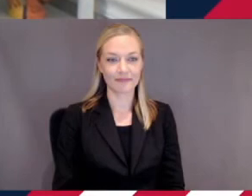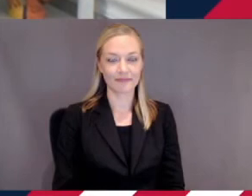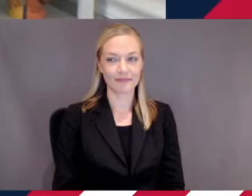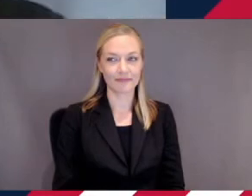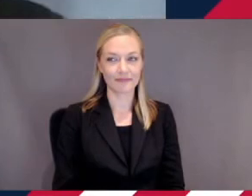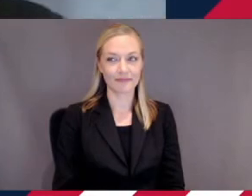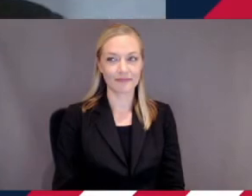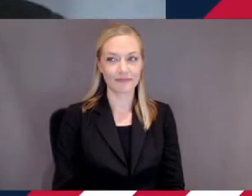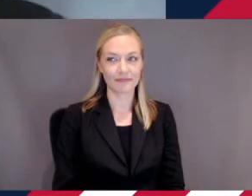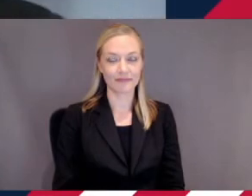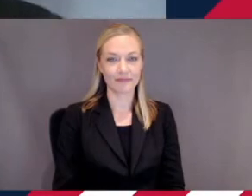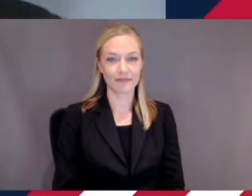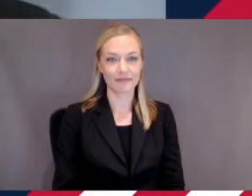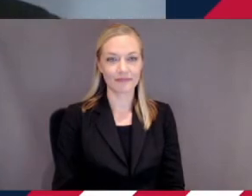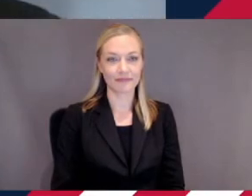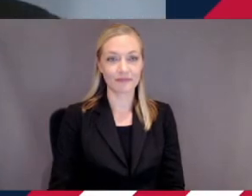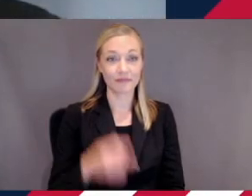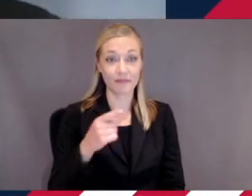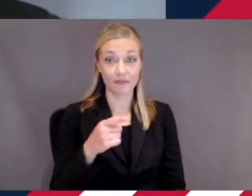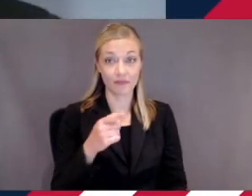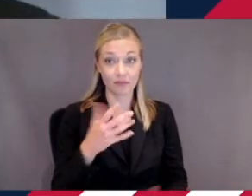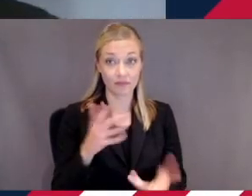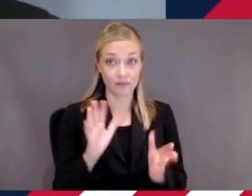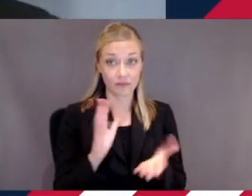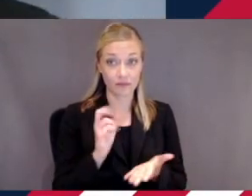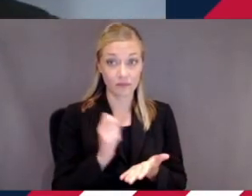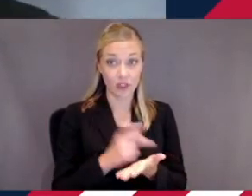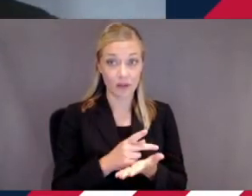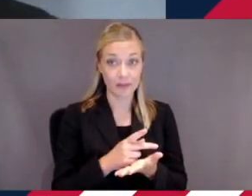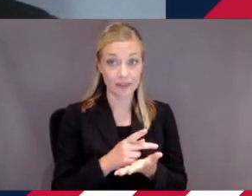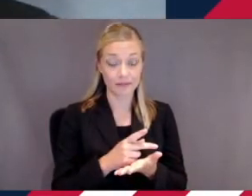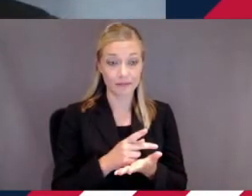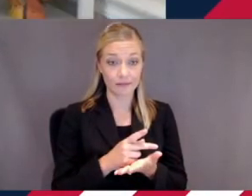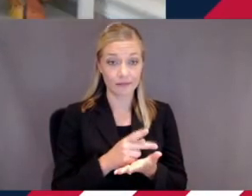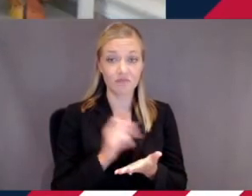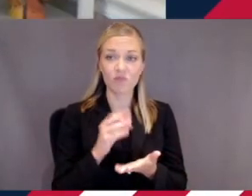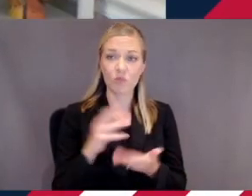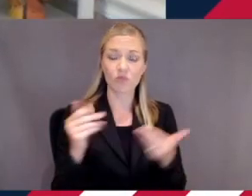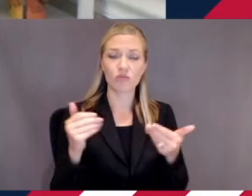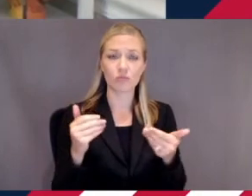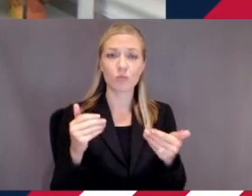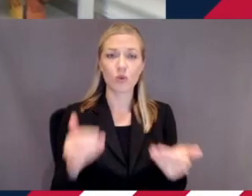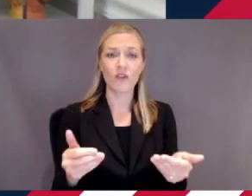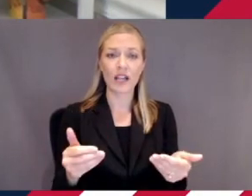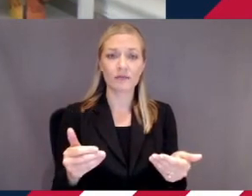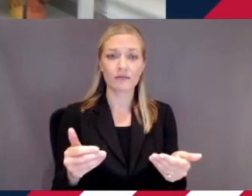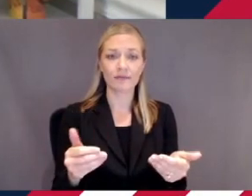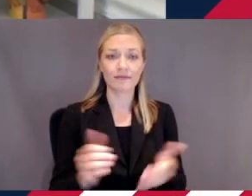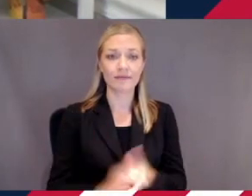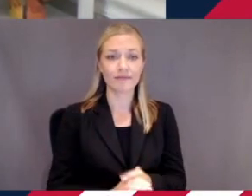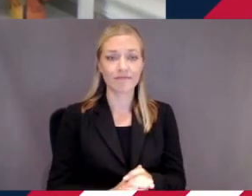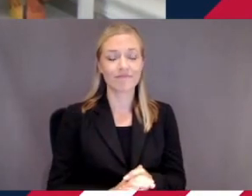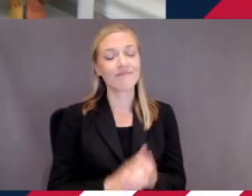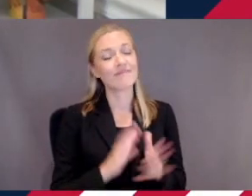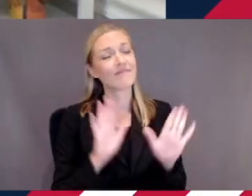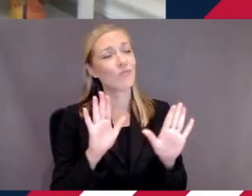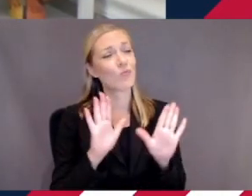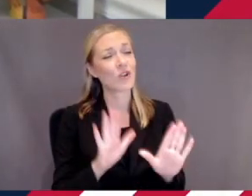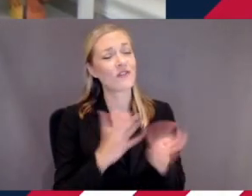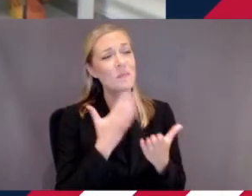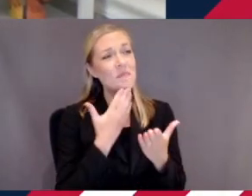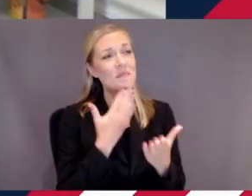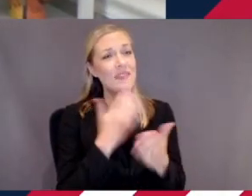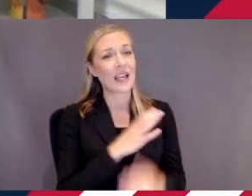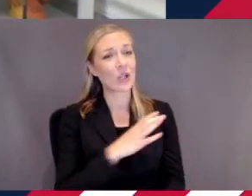The rules are adopted, so we can move on. Terrific. Thank you, Congressman. We're now going to